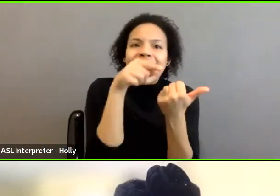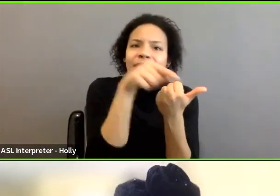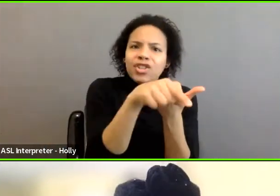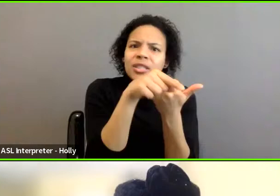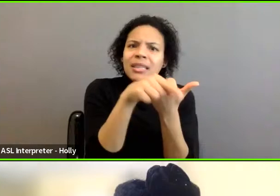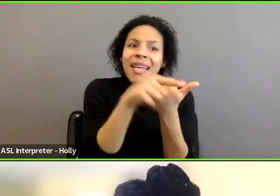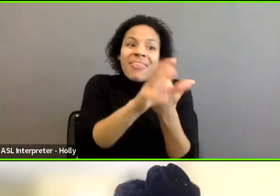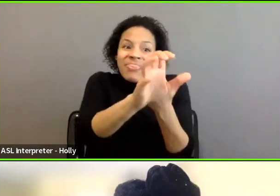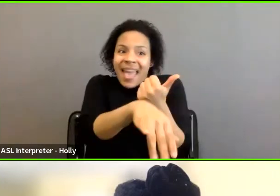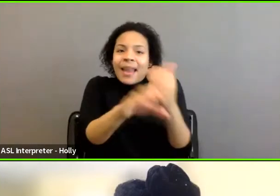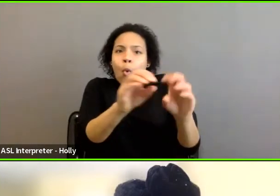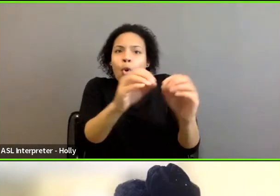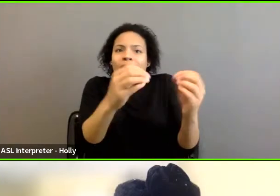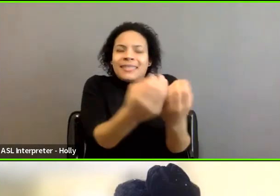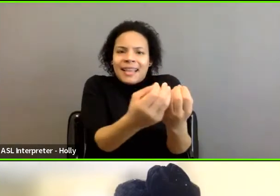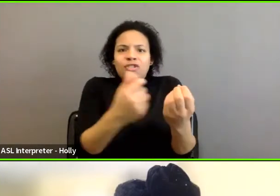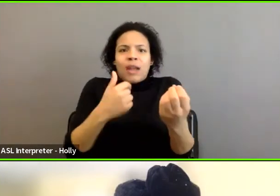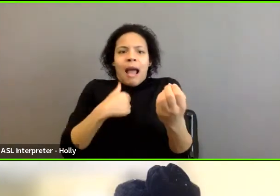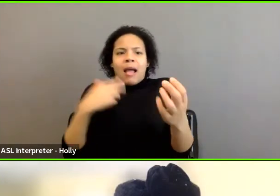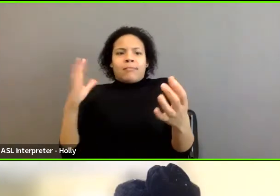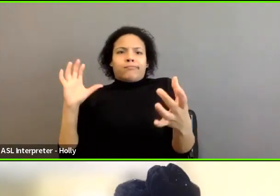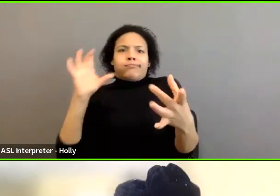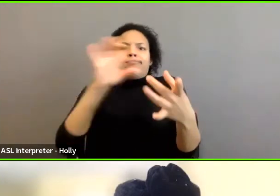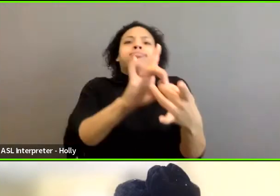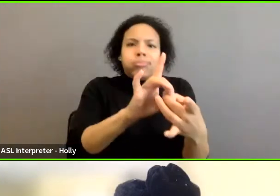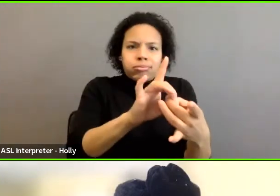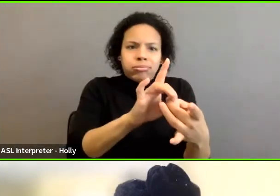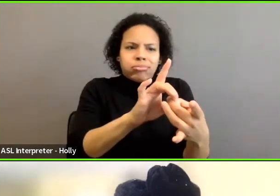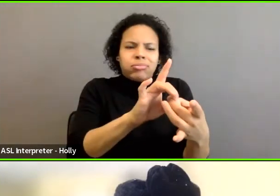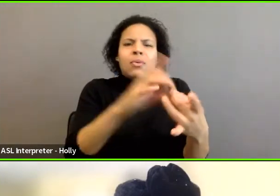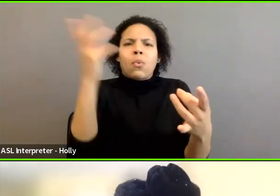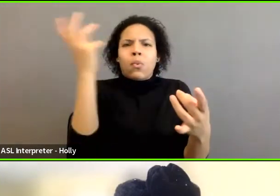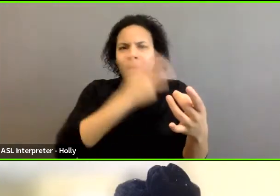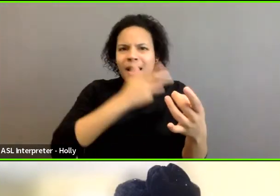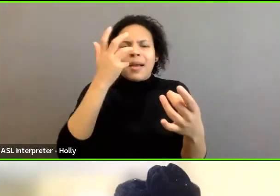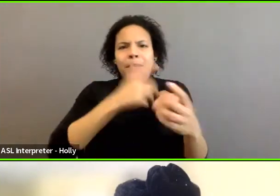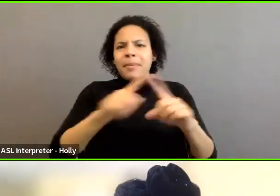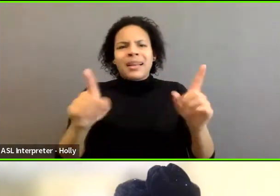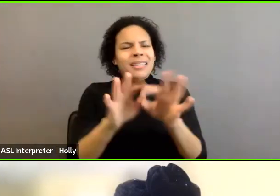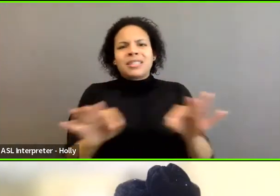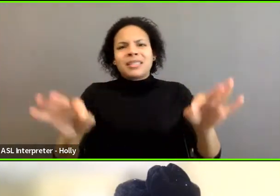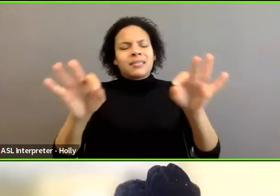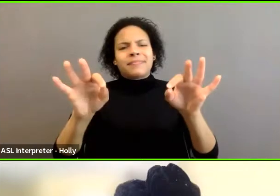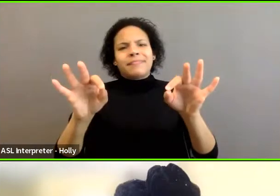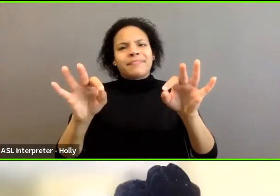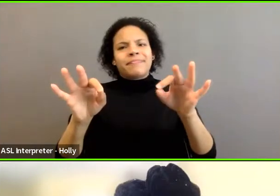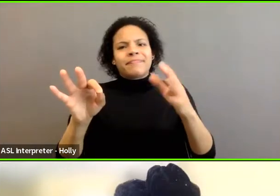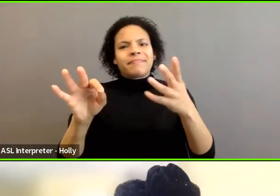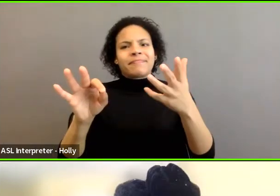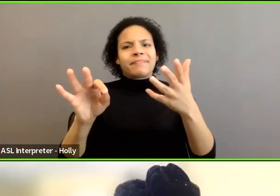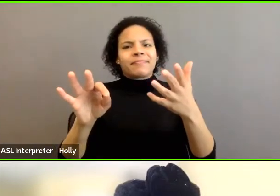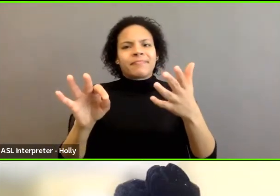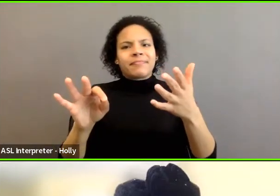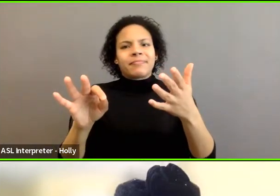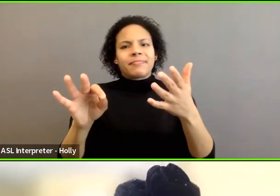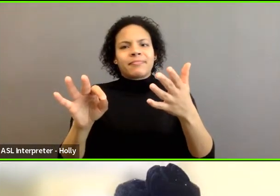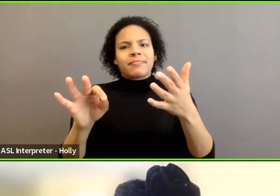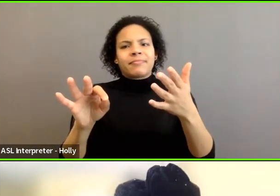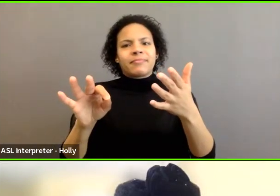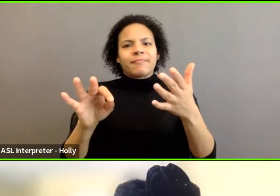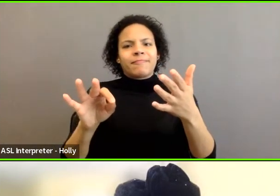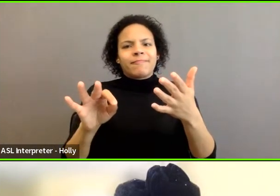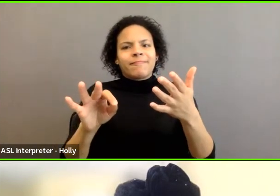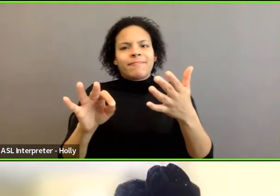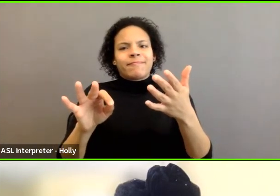a cultural shock in my system, coming from a historically Black college, coming into, at that time, a very